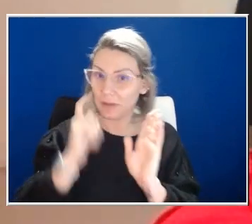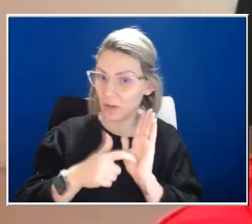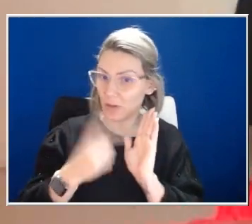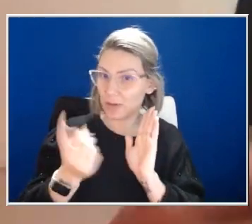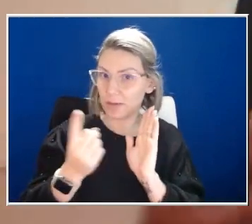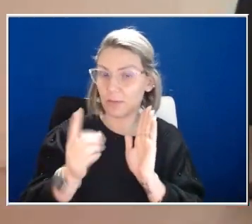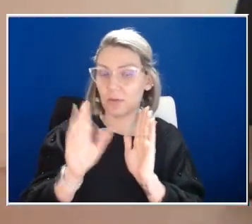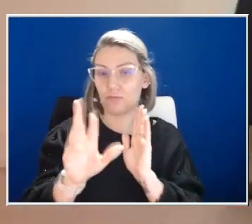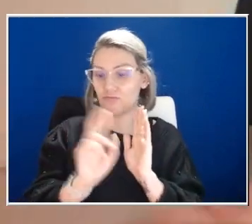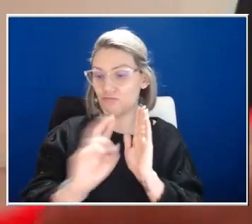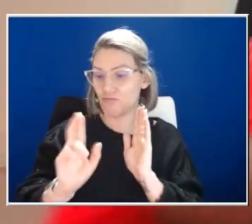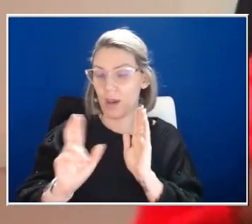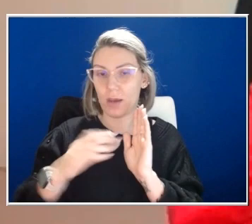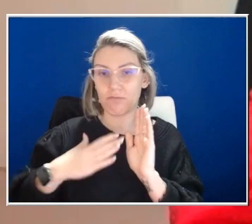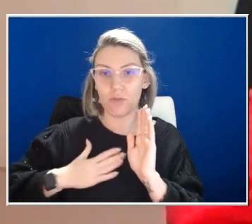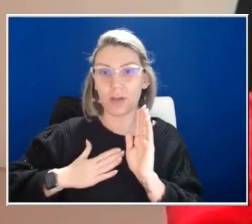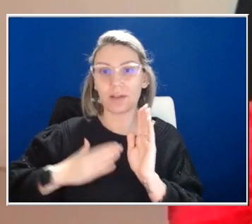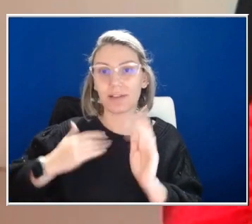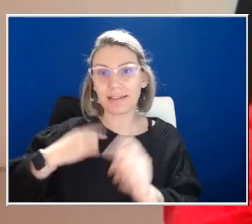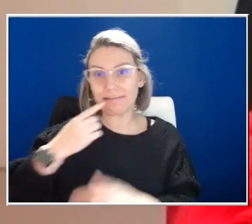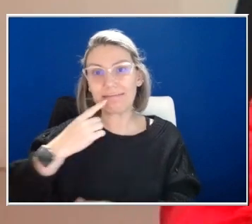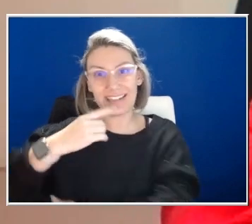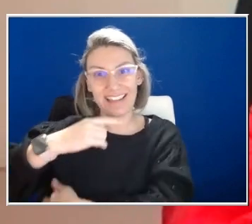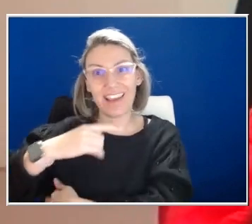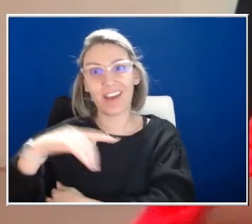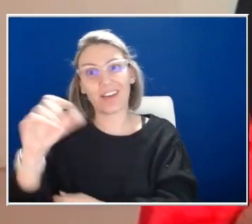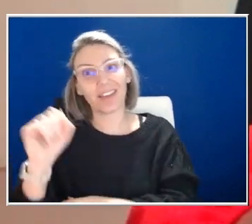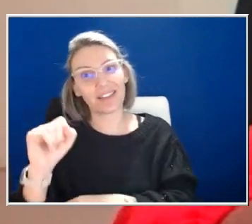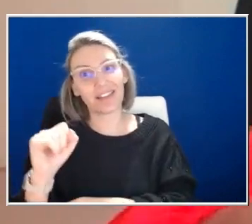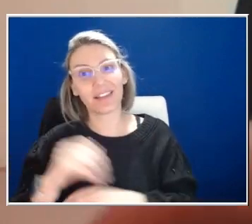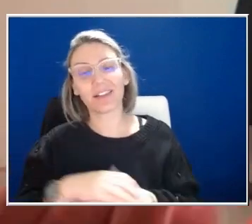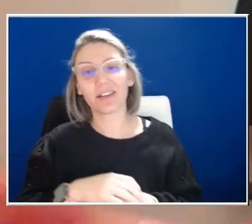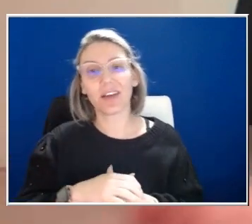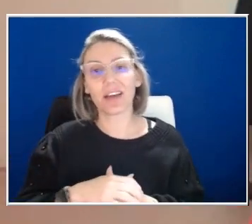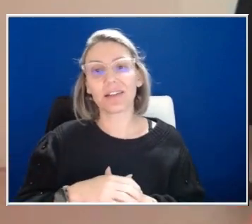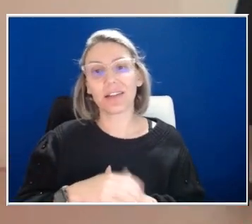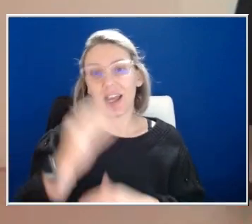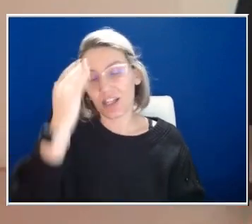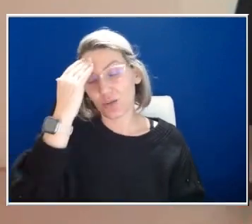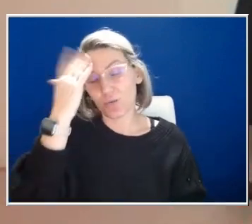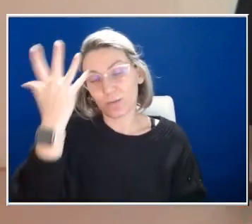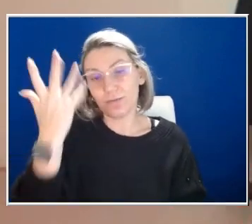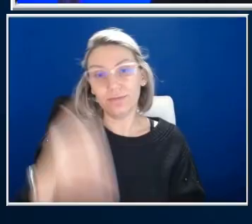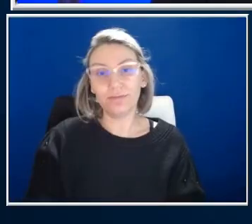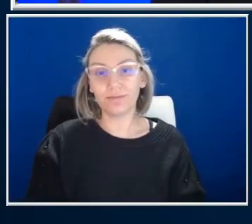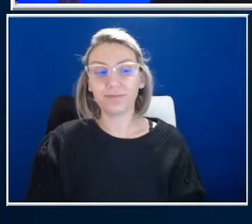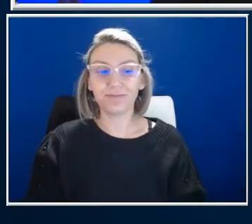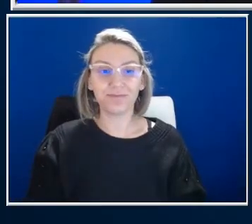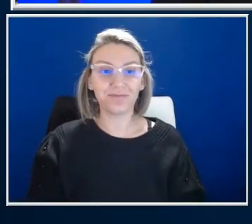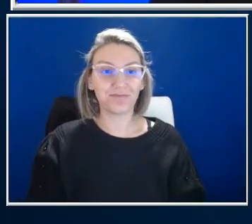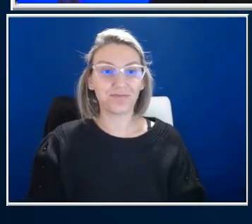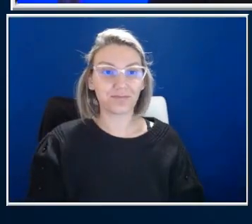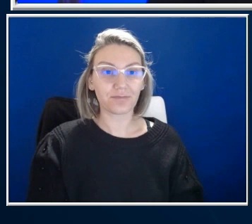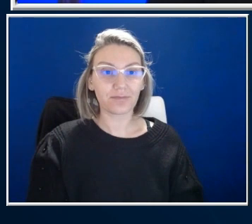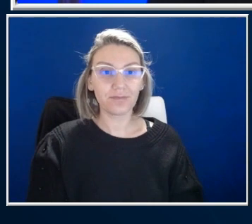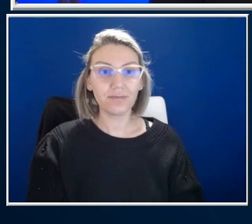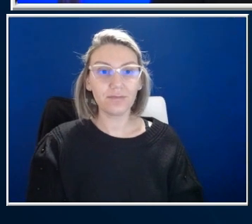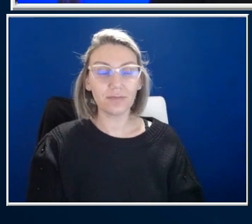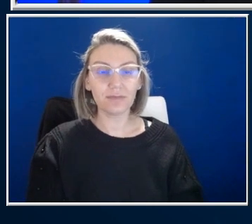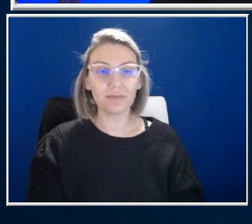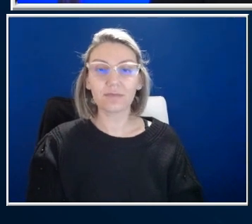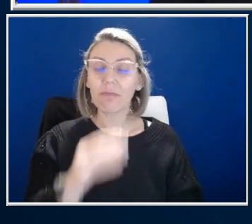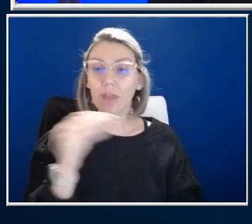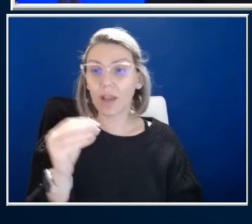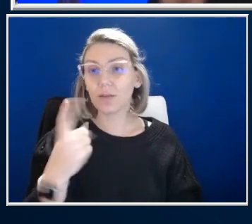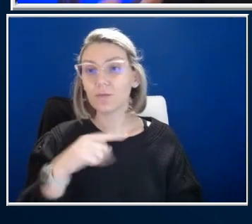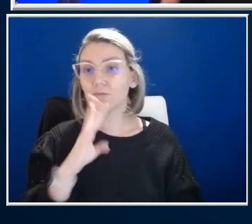right breast. And I said, it's right here, isn't it? And they said, yes. And that's how I actually found out. Well, and Yolanda, and we'll talk with